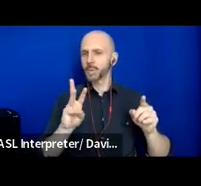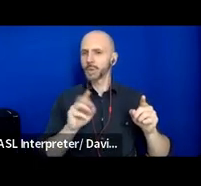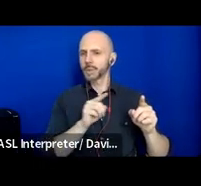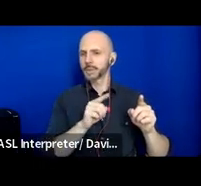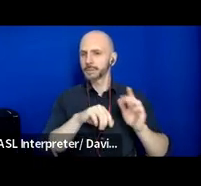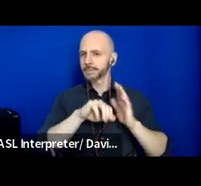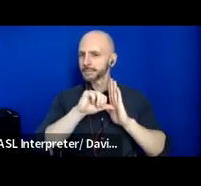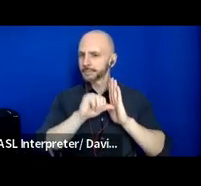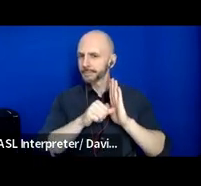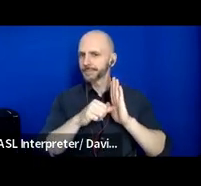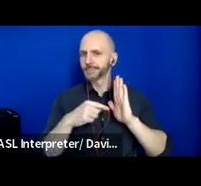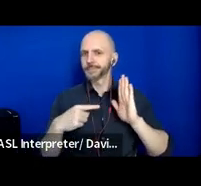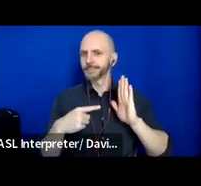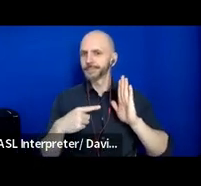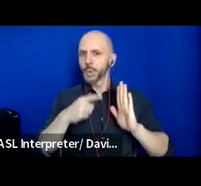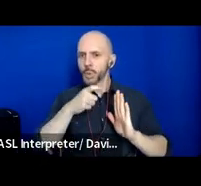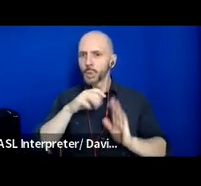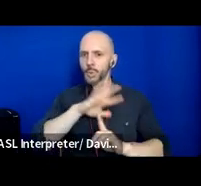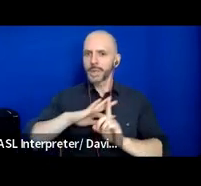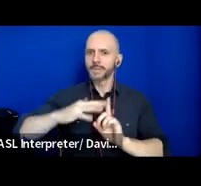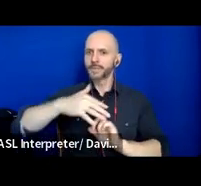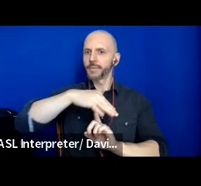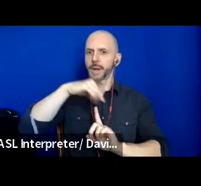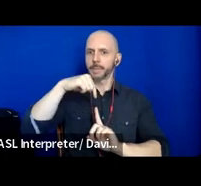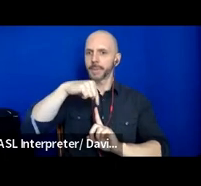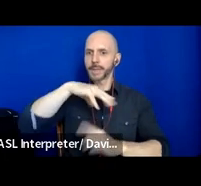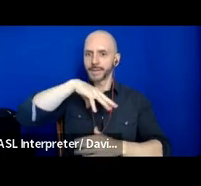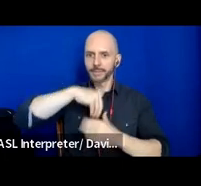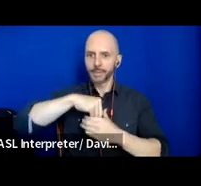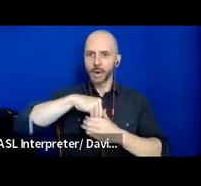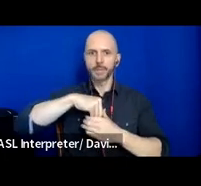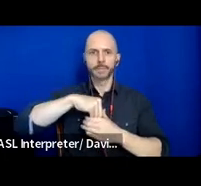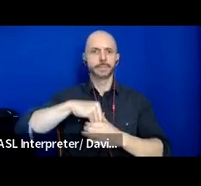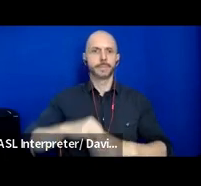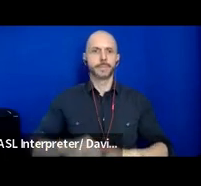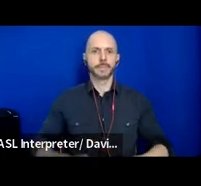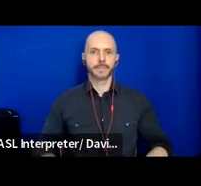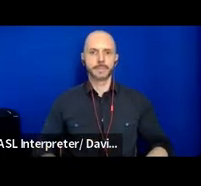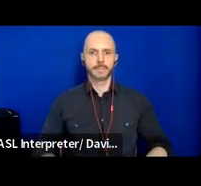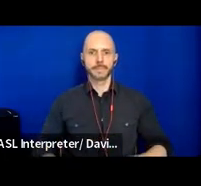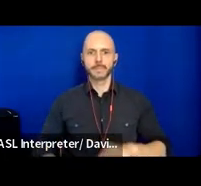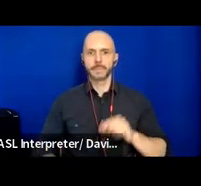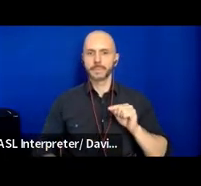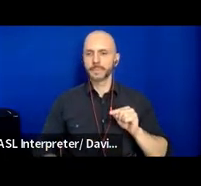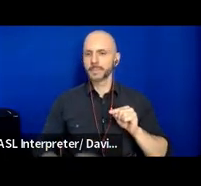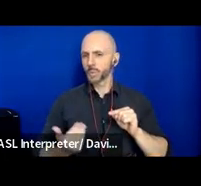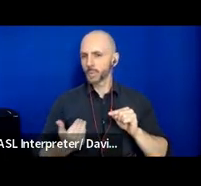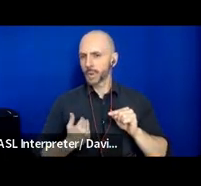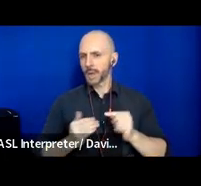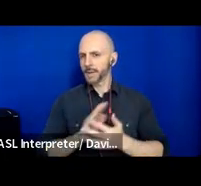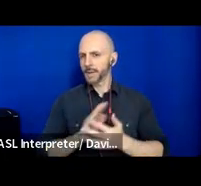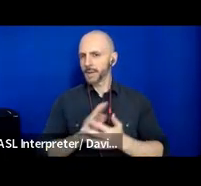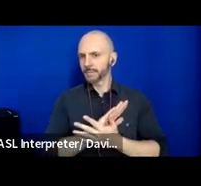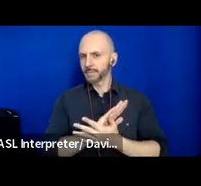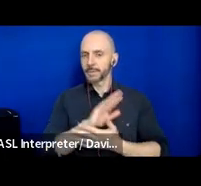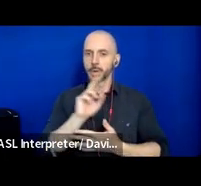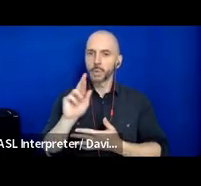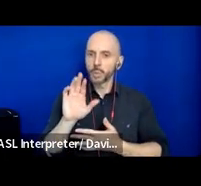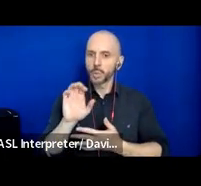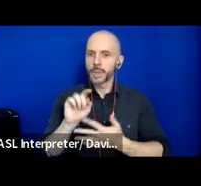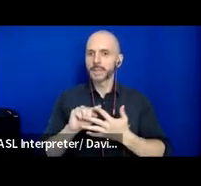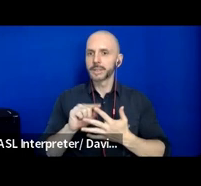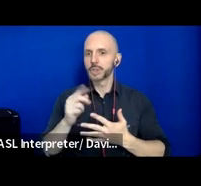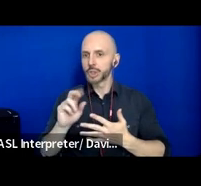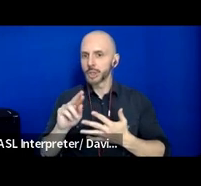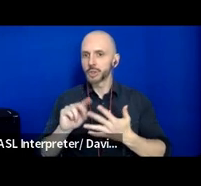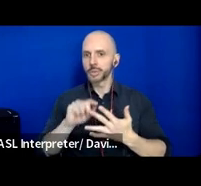and even what are the assumptions about who's in the environment. And you can see the list there in terms of, different criteria here, right? So race, gender, age,